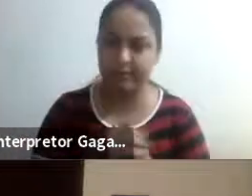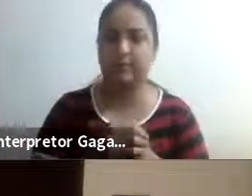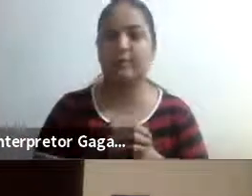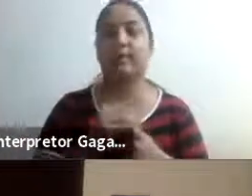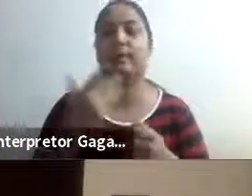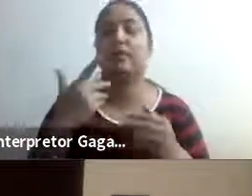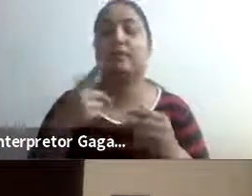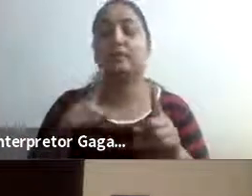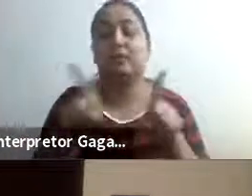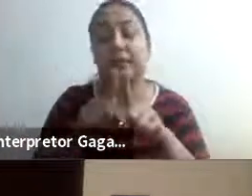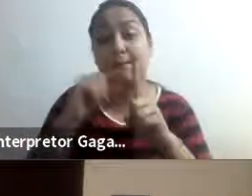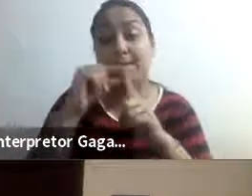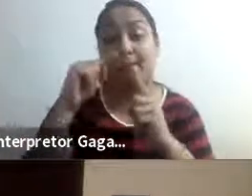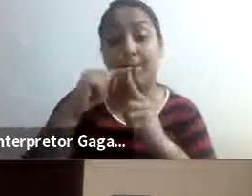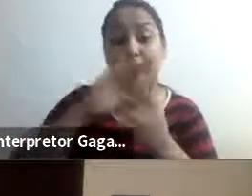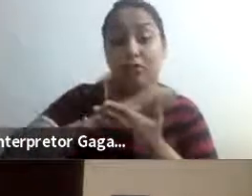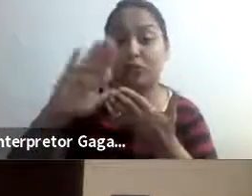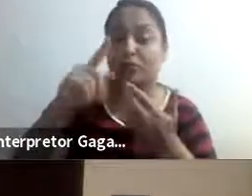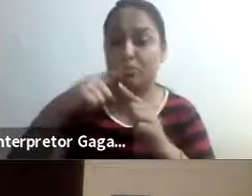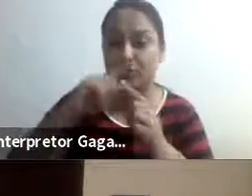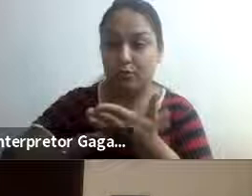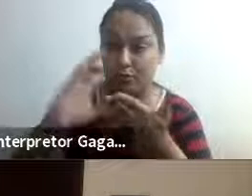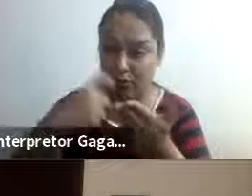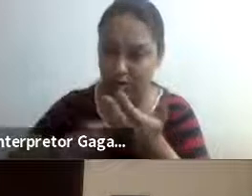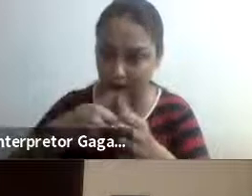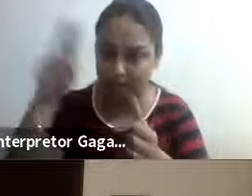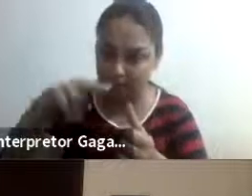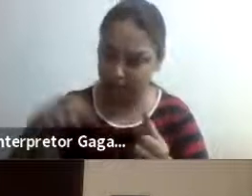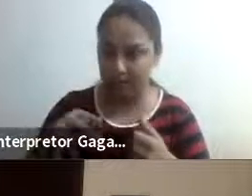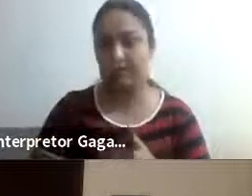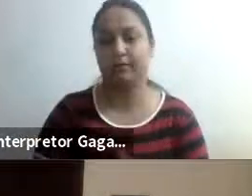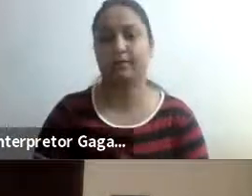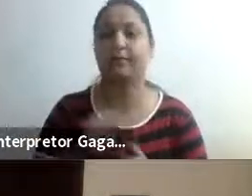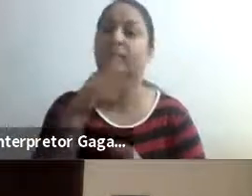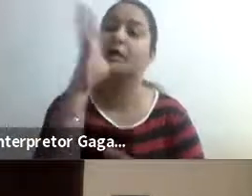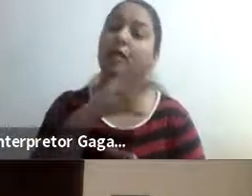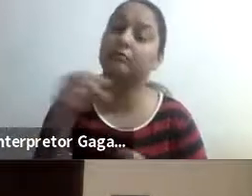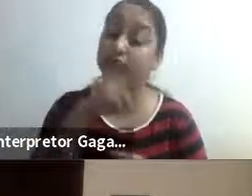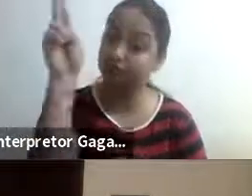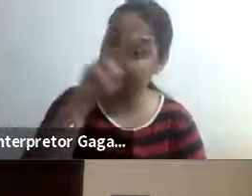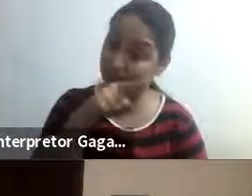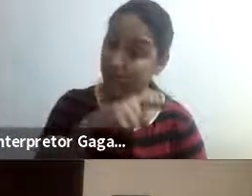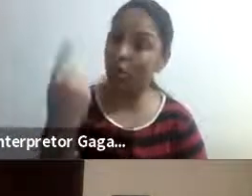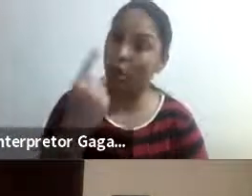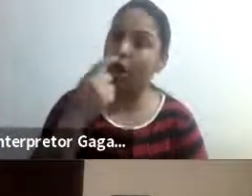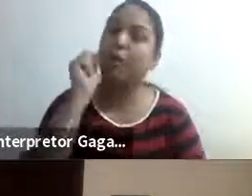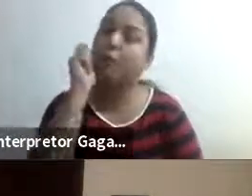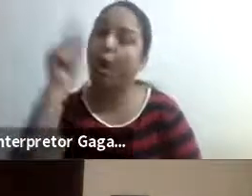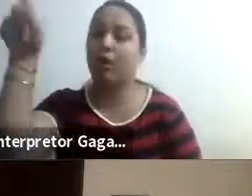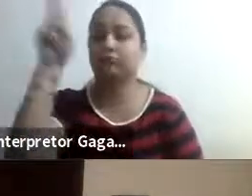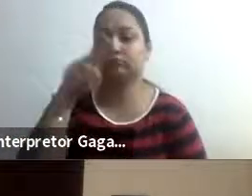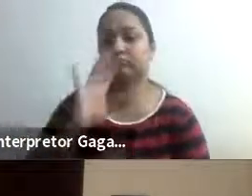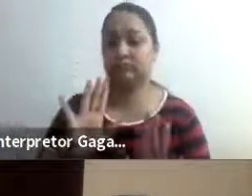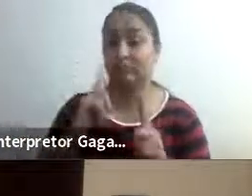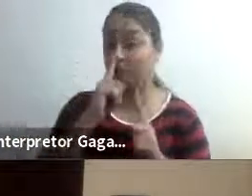priest come in and do Pithora painting. What sets it apart is that it is a form of painting that only men do, and